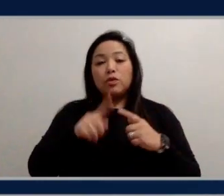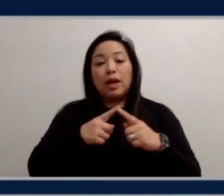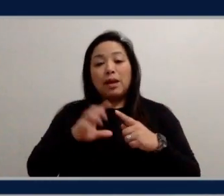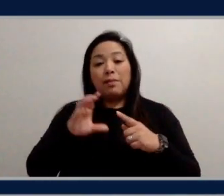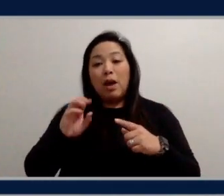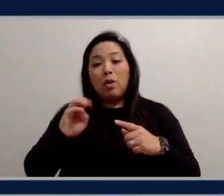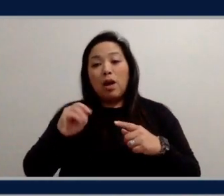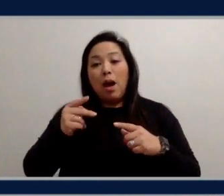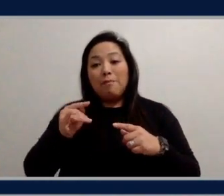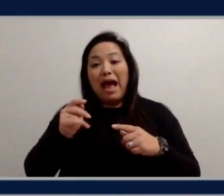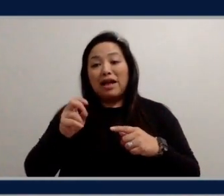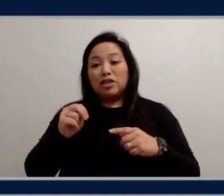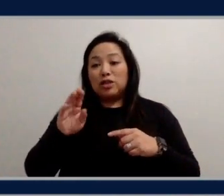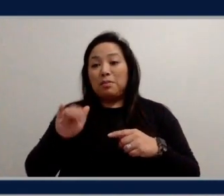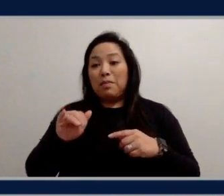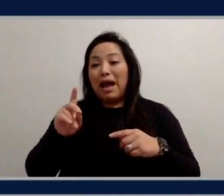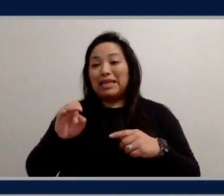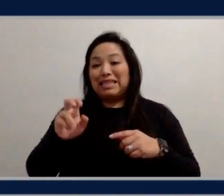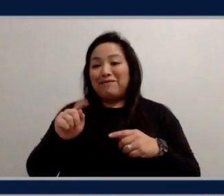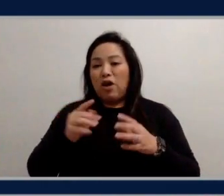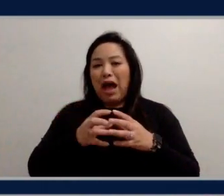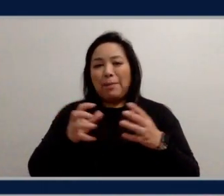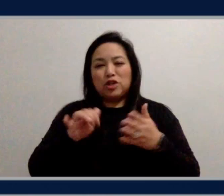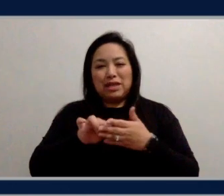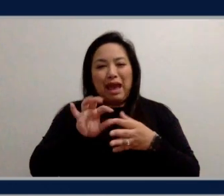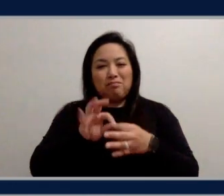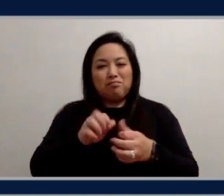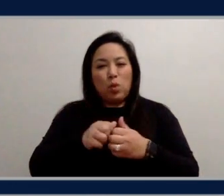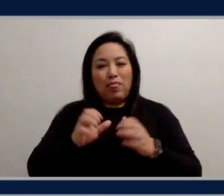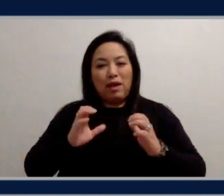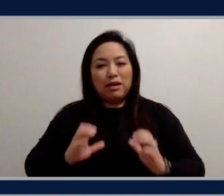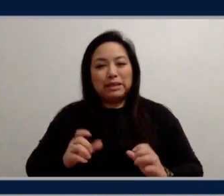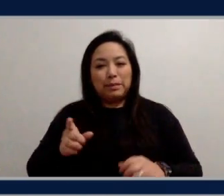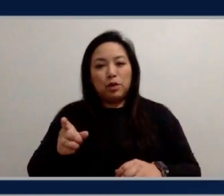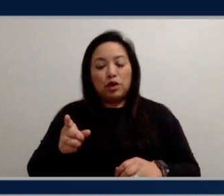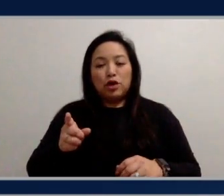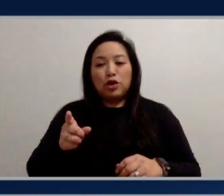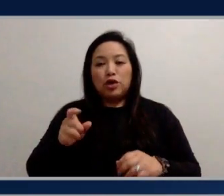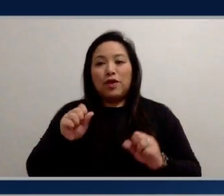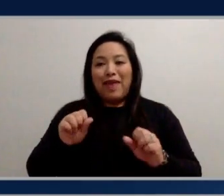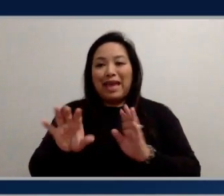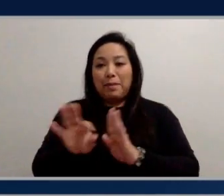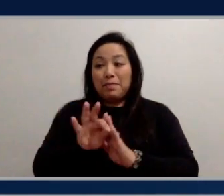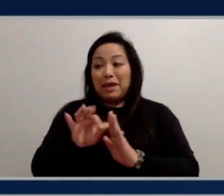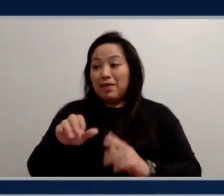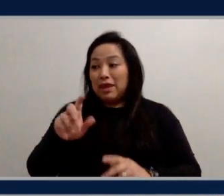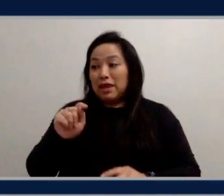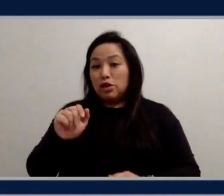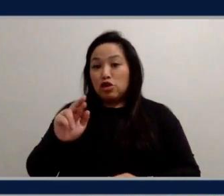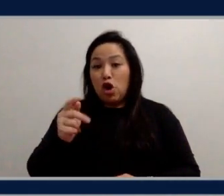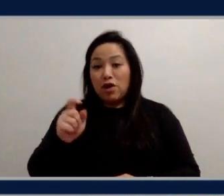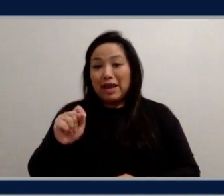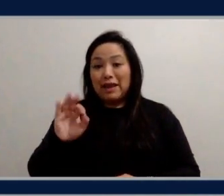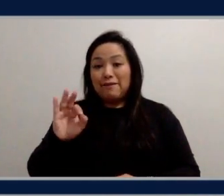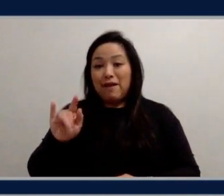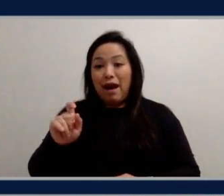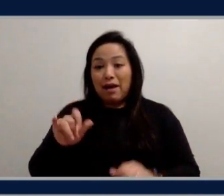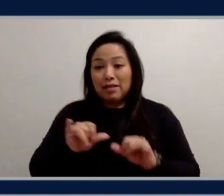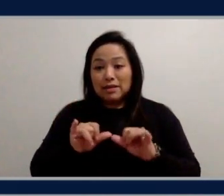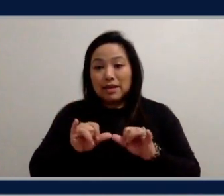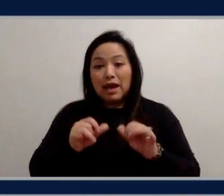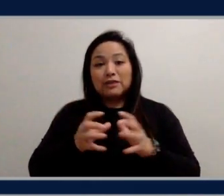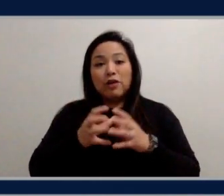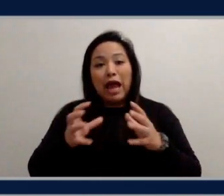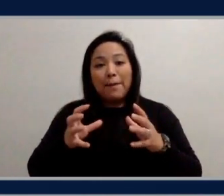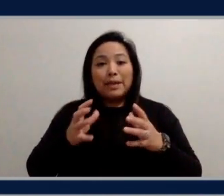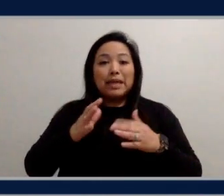default. How much of this is up to the customer? Do they get to choose the target file size? Do they get to choose the minimum number and maximum